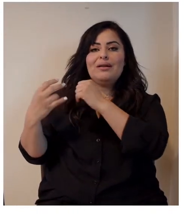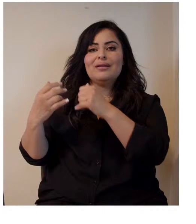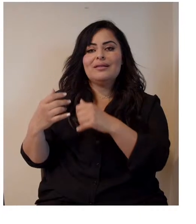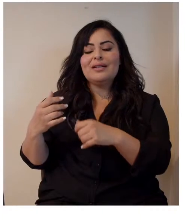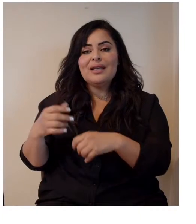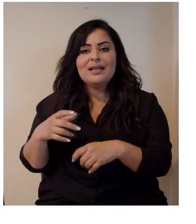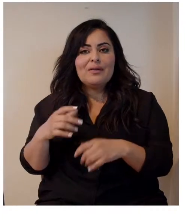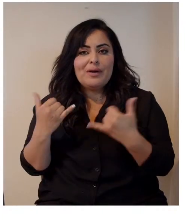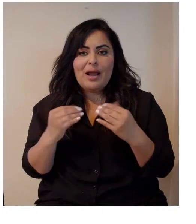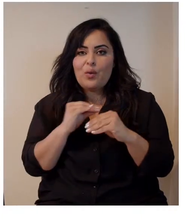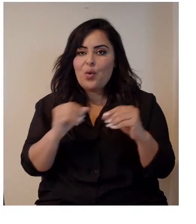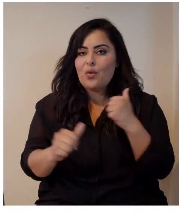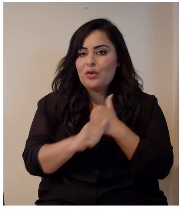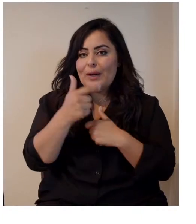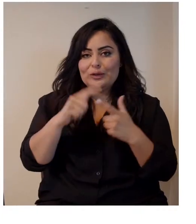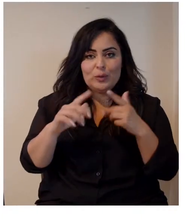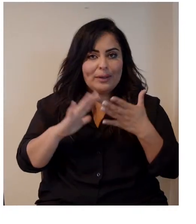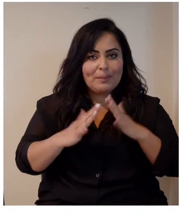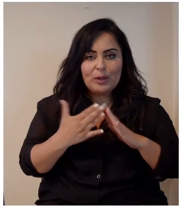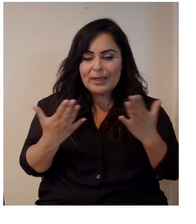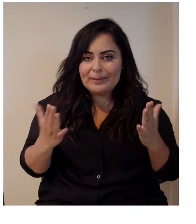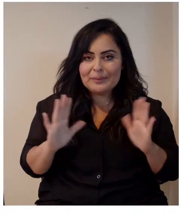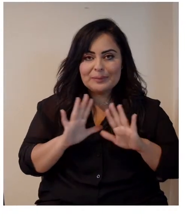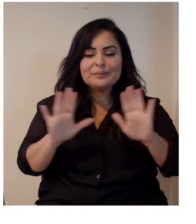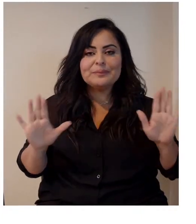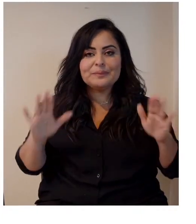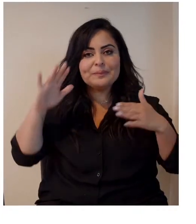currently no threat to our community.